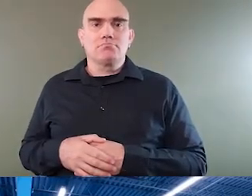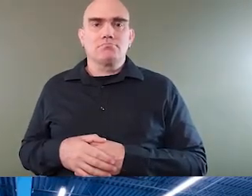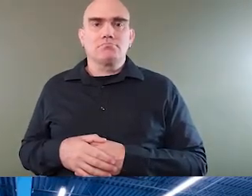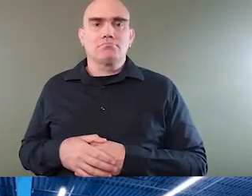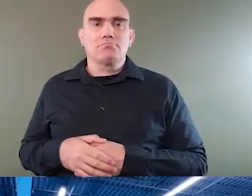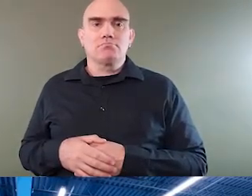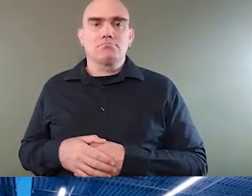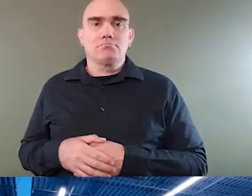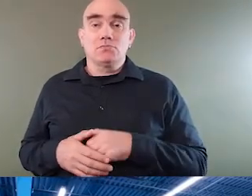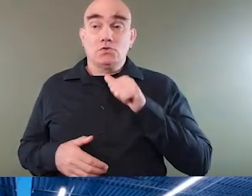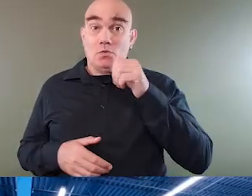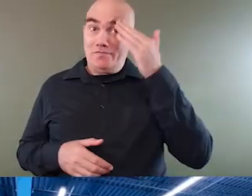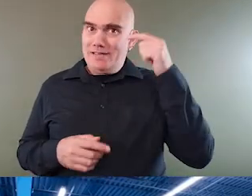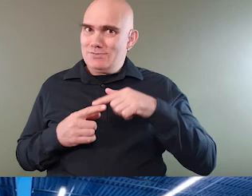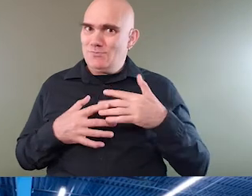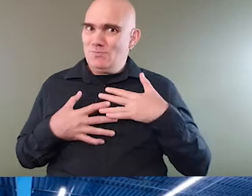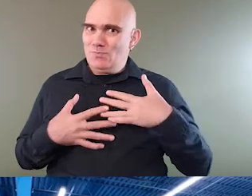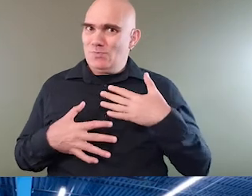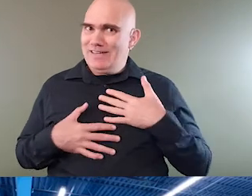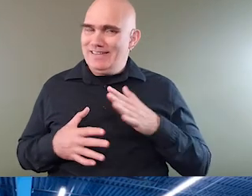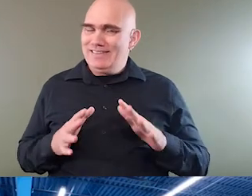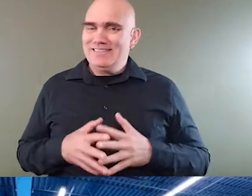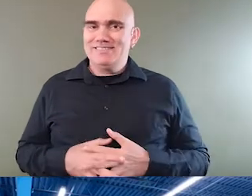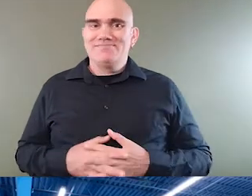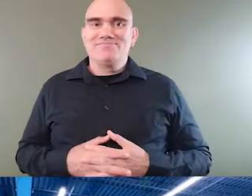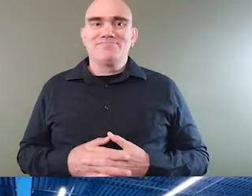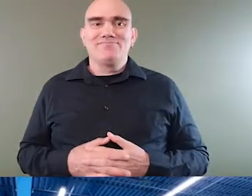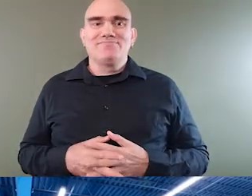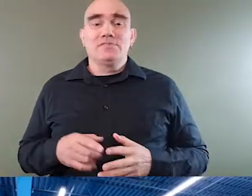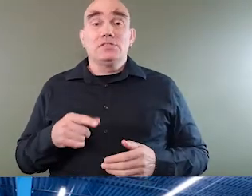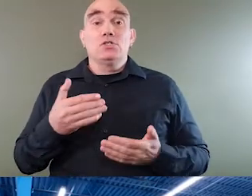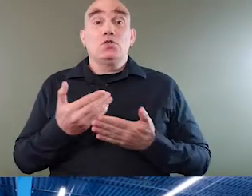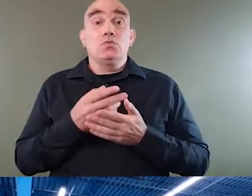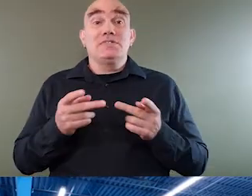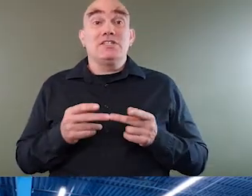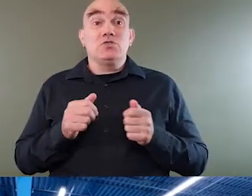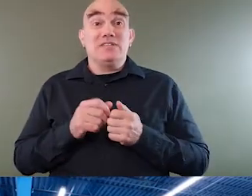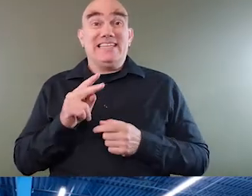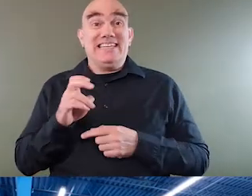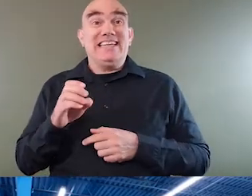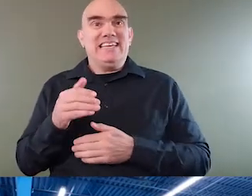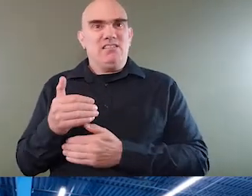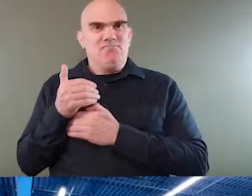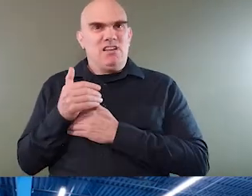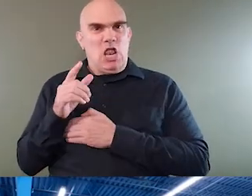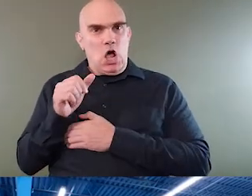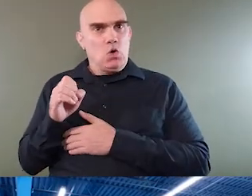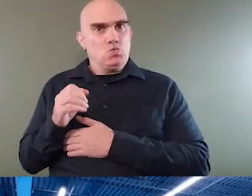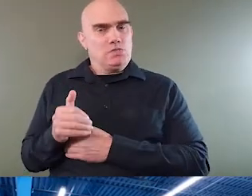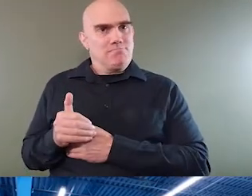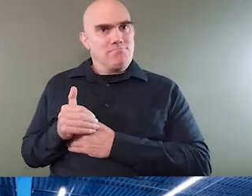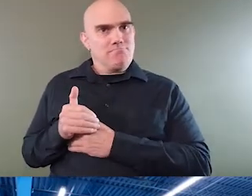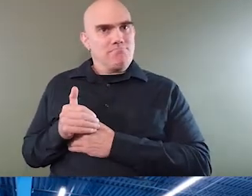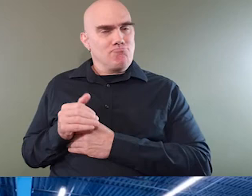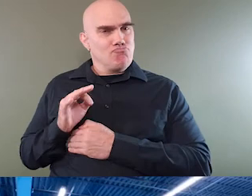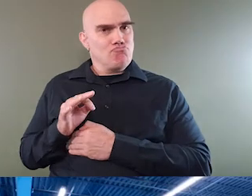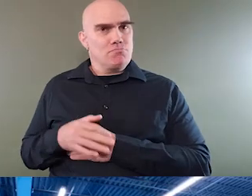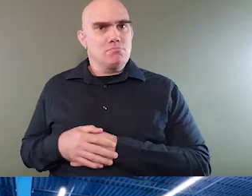Don't forget to breathe here in this new position with this knee up nice and close.